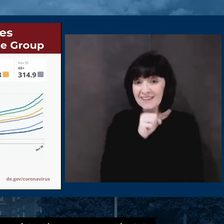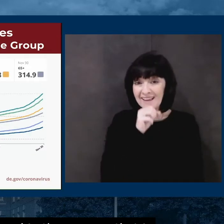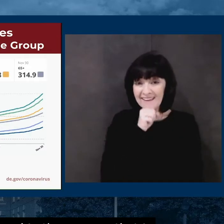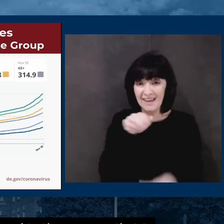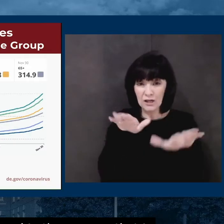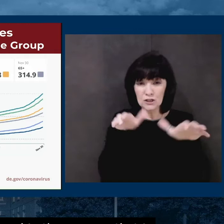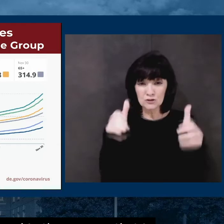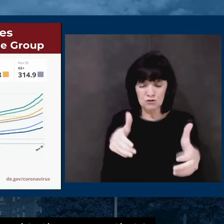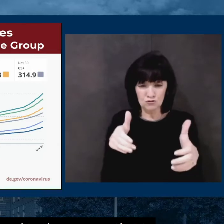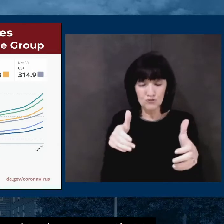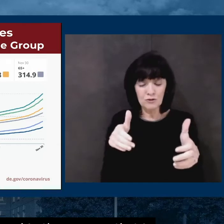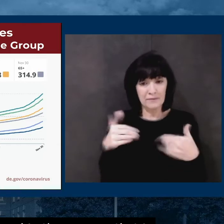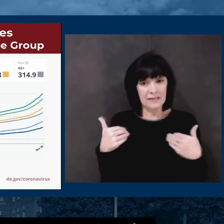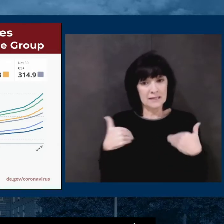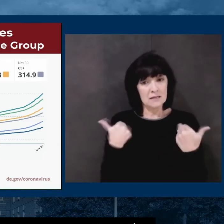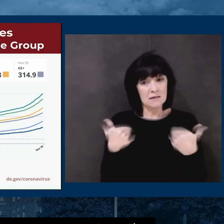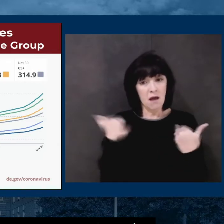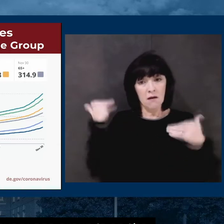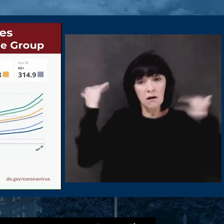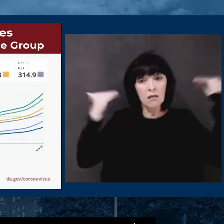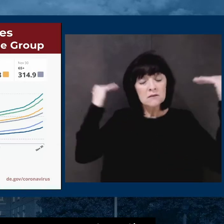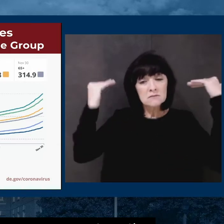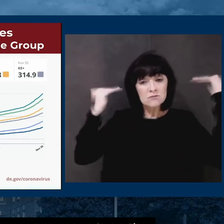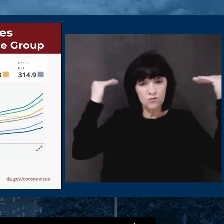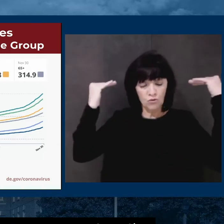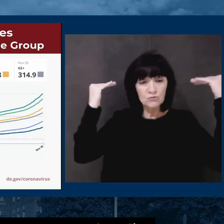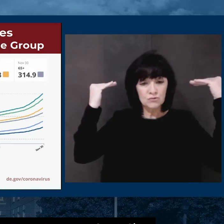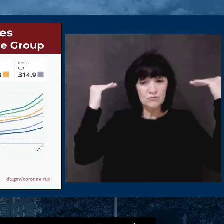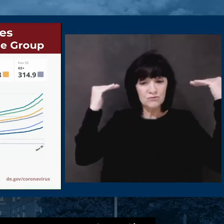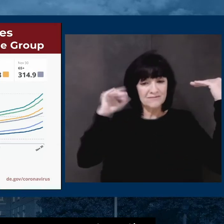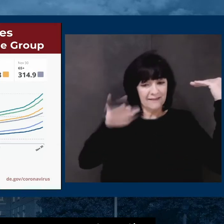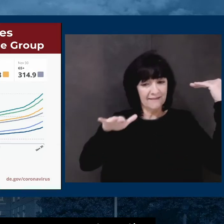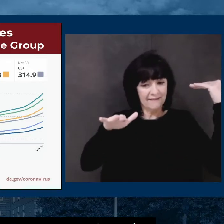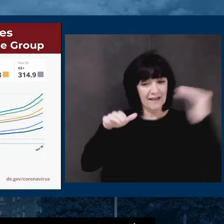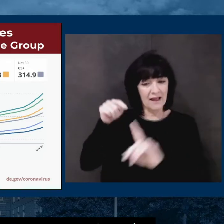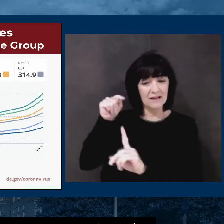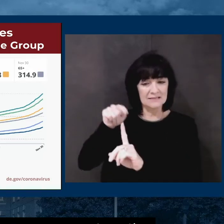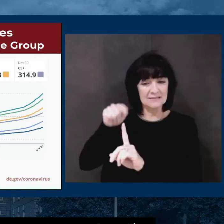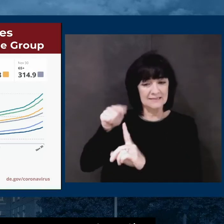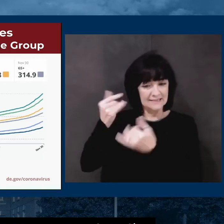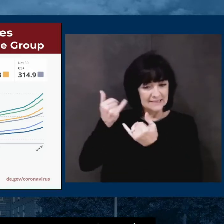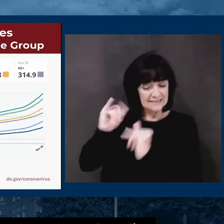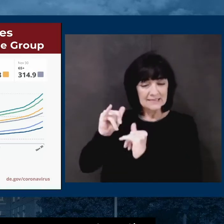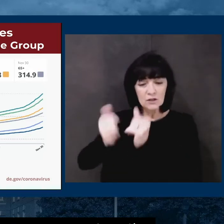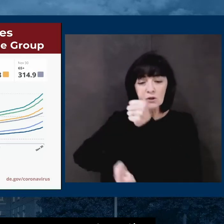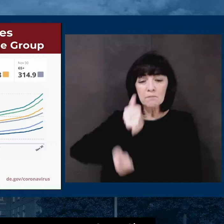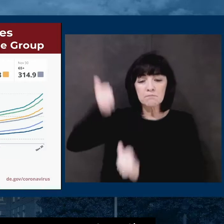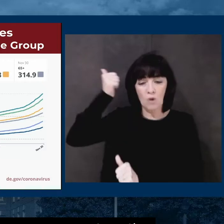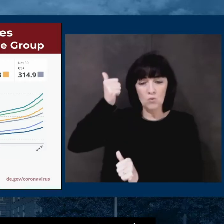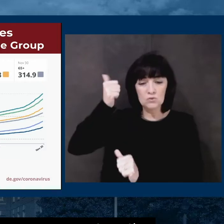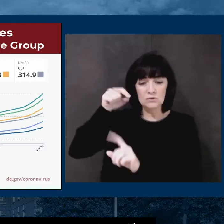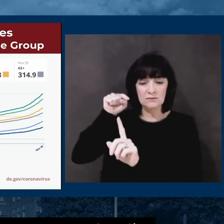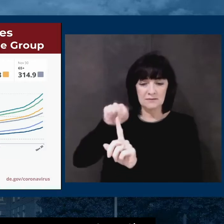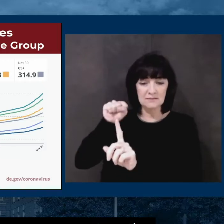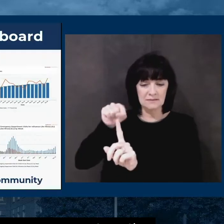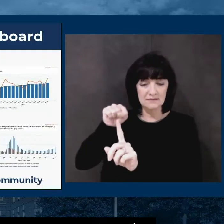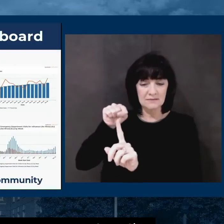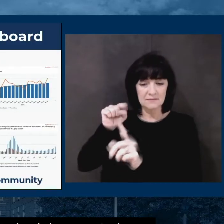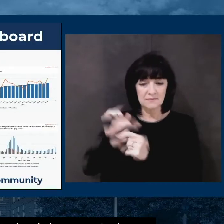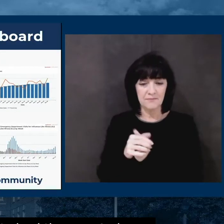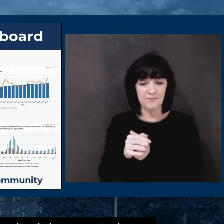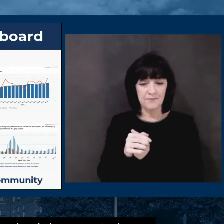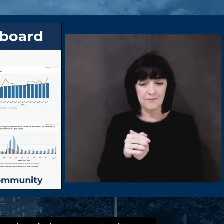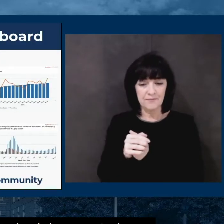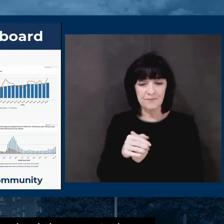young adult age demographic continues to lead the way. Moving on to the COVID-19